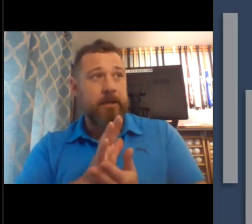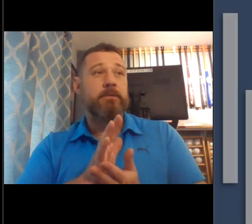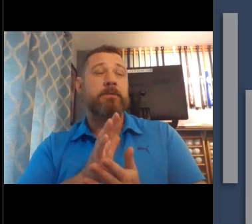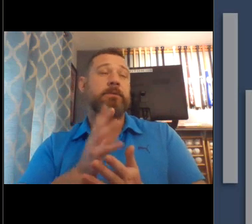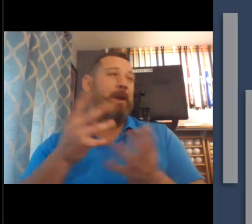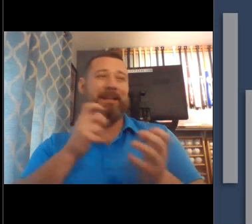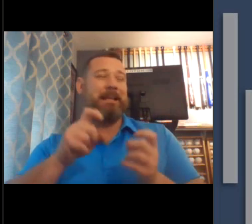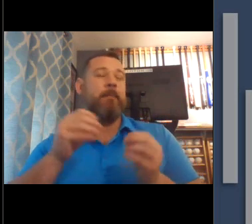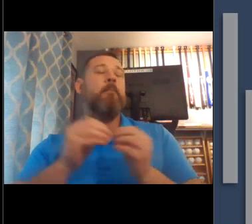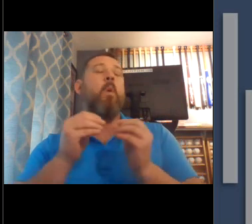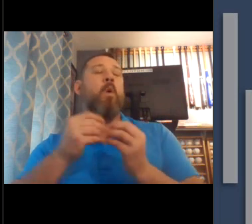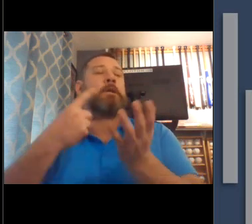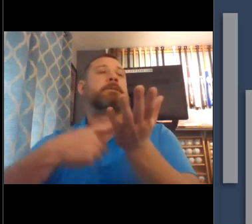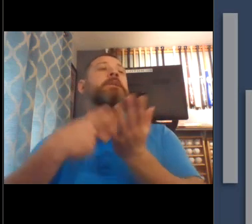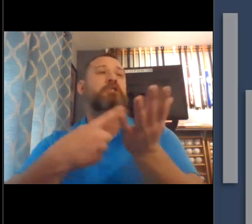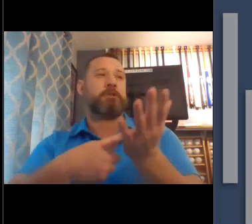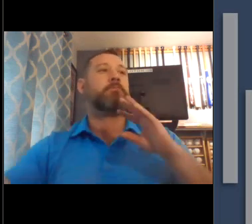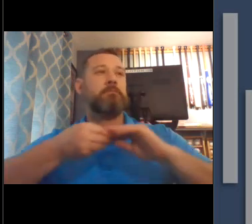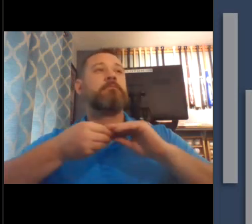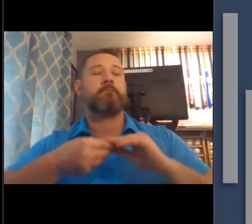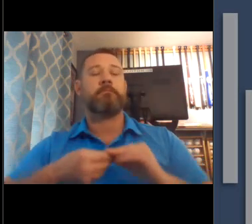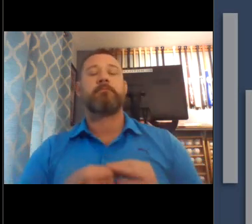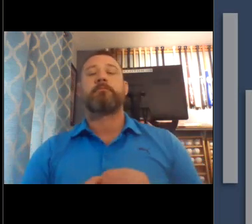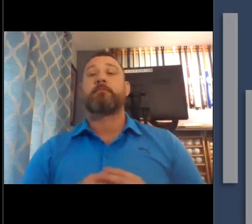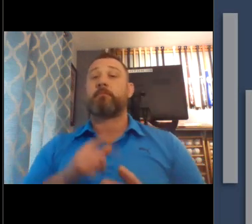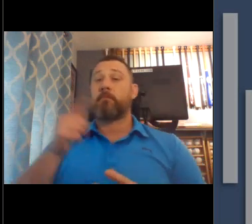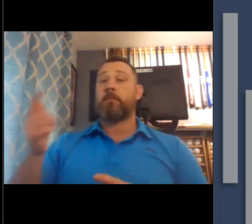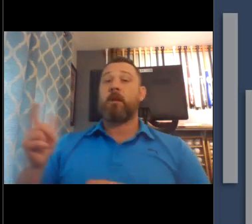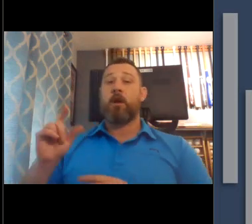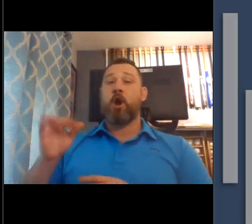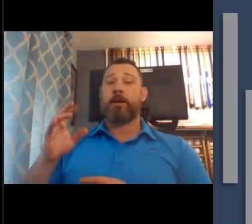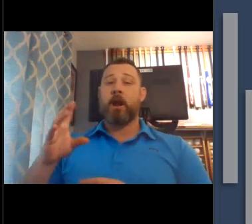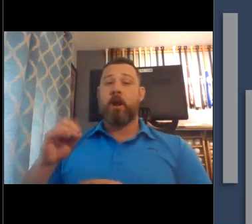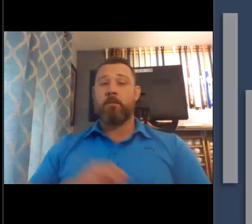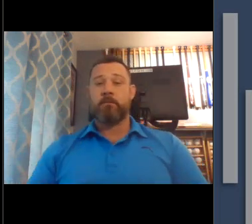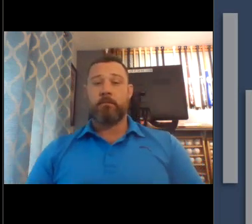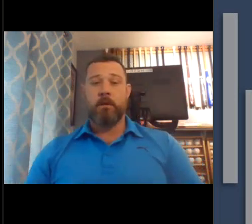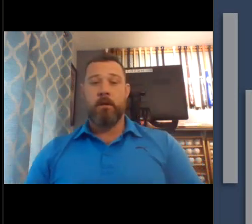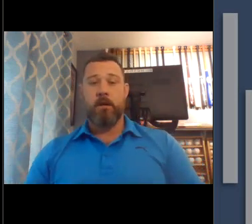discussion. Thank you. Thank you. Vice Chair Gardino?